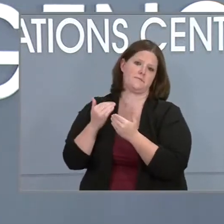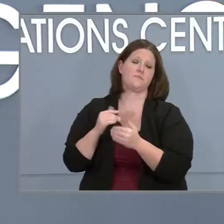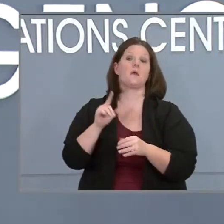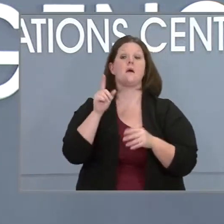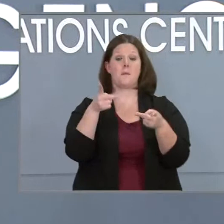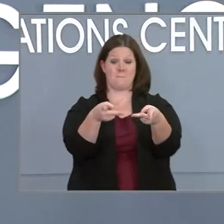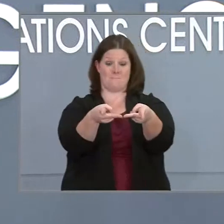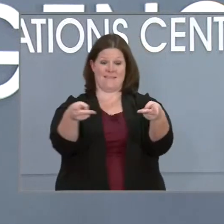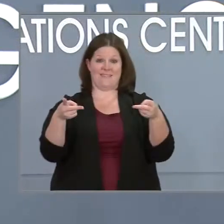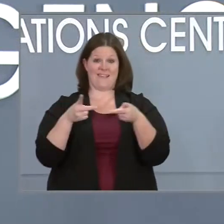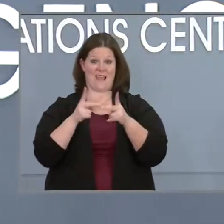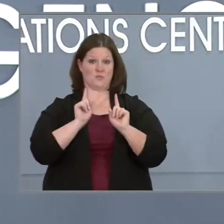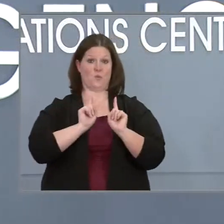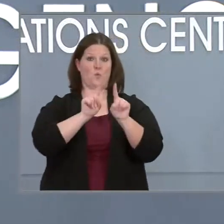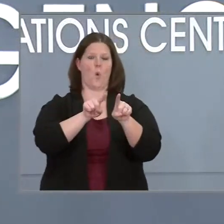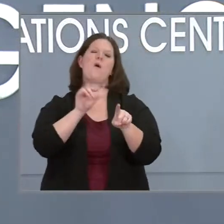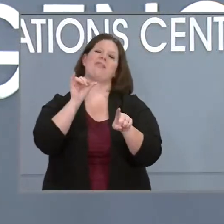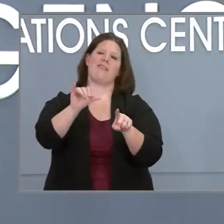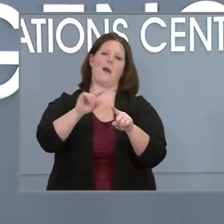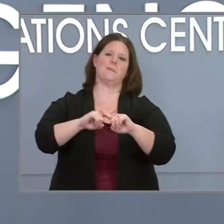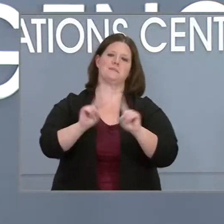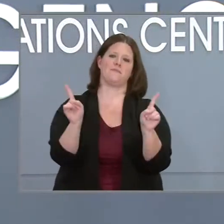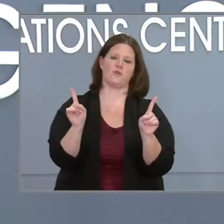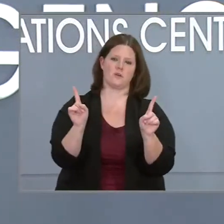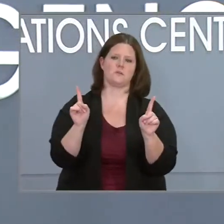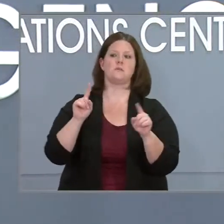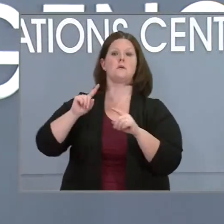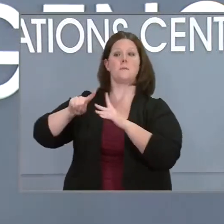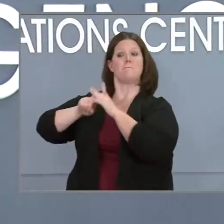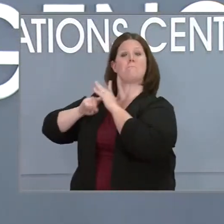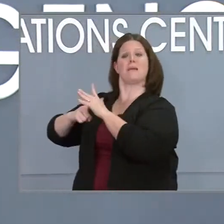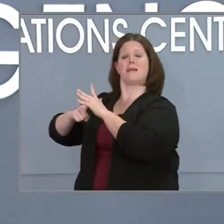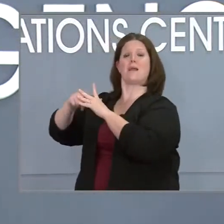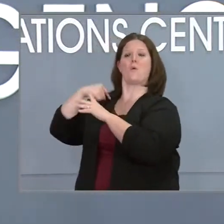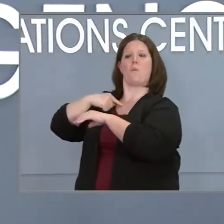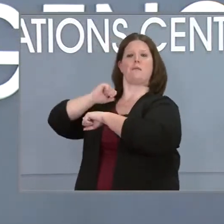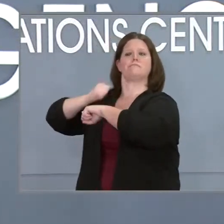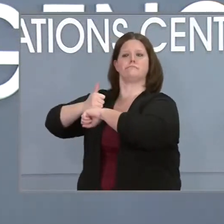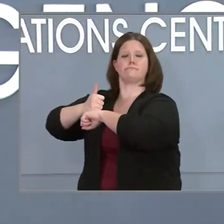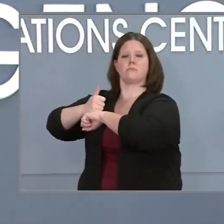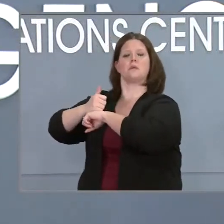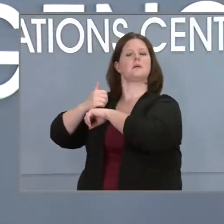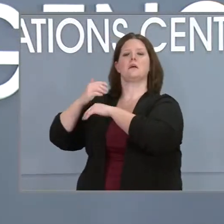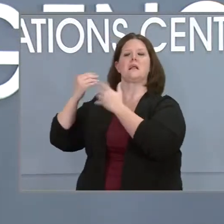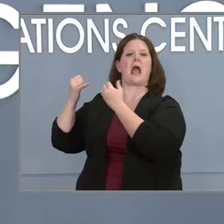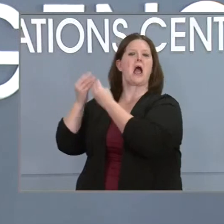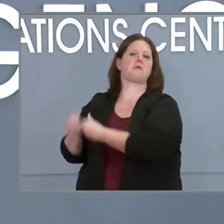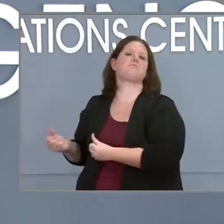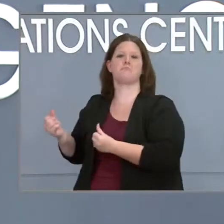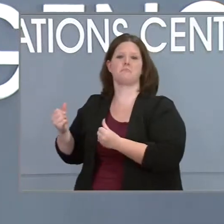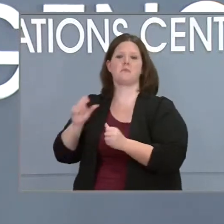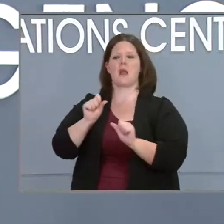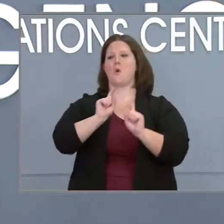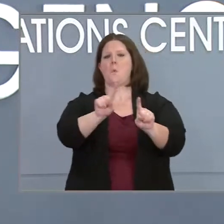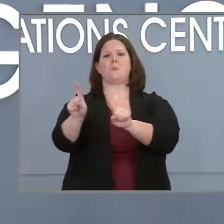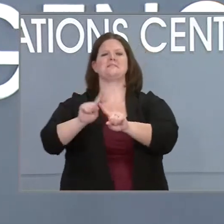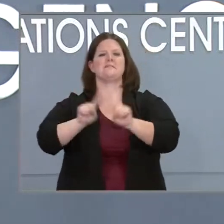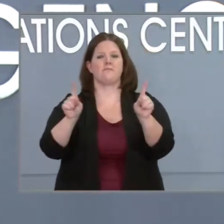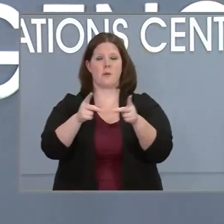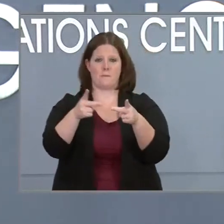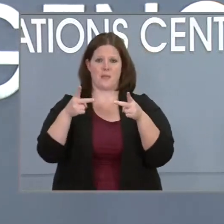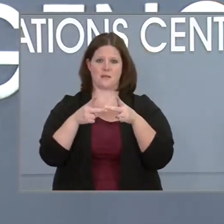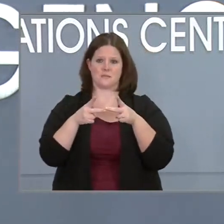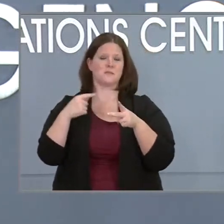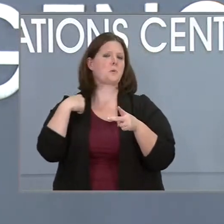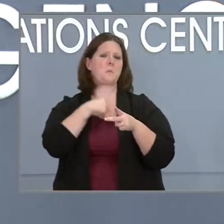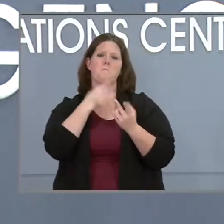when they got their first rounds of vaccines earlier in the year. So we're not not anticipating, as the governor said, the higher throughput